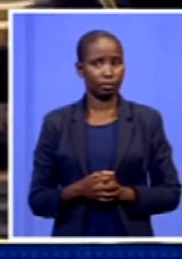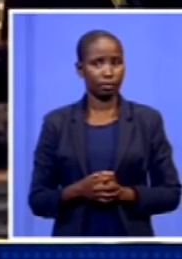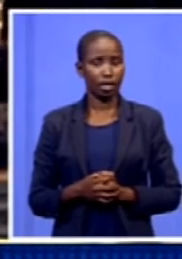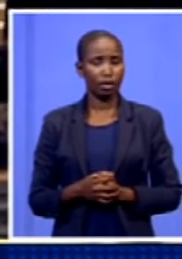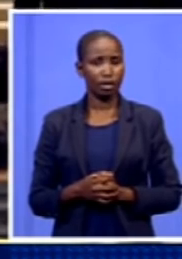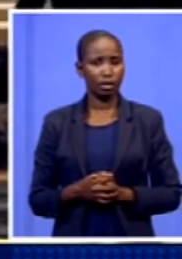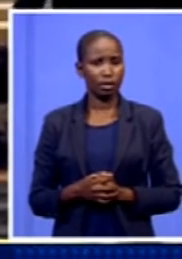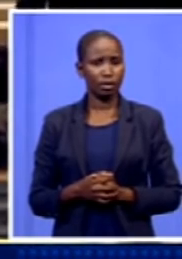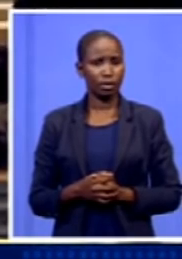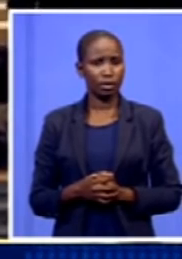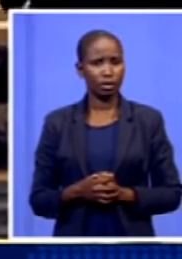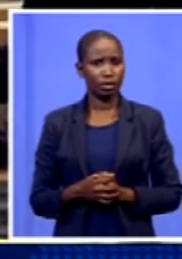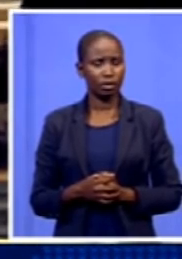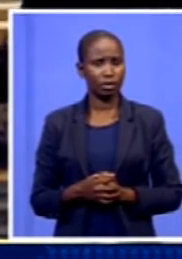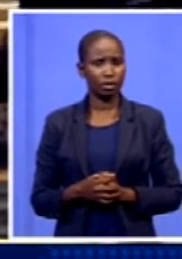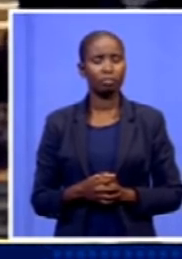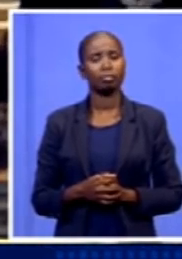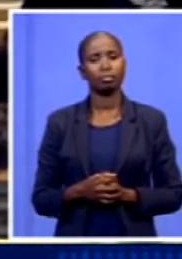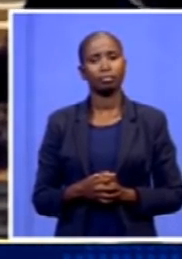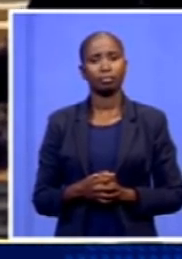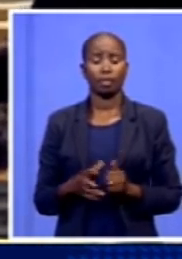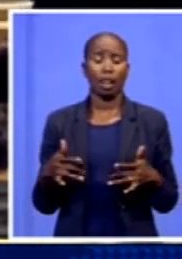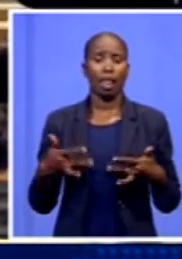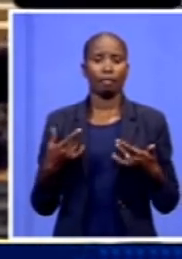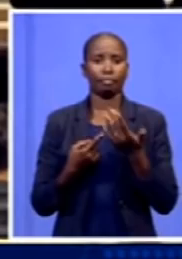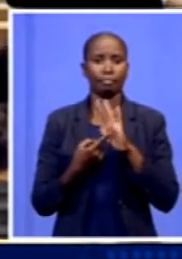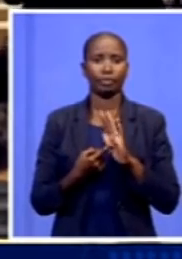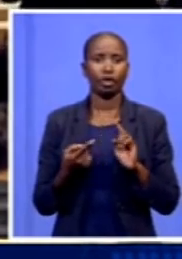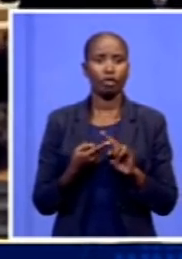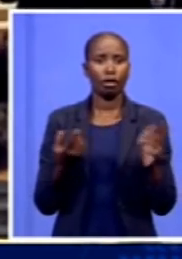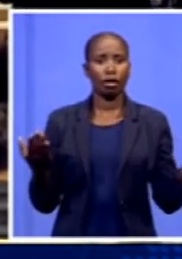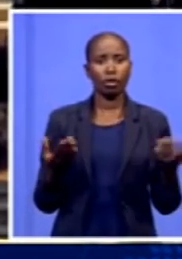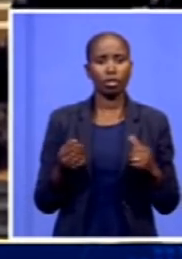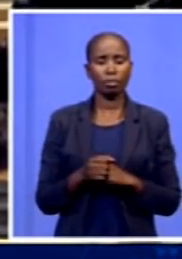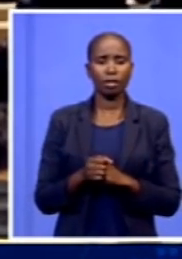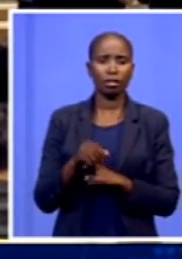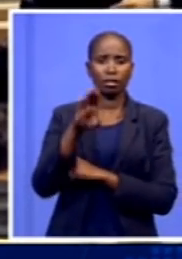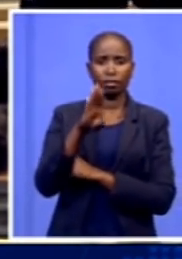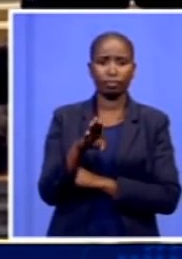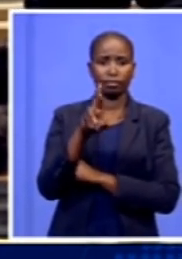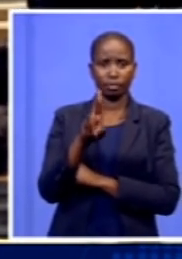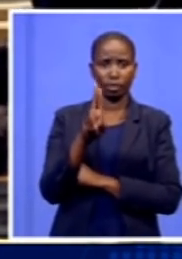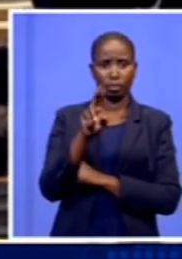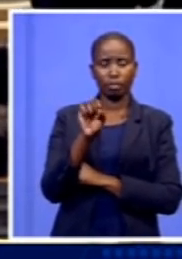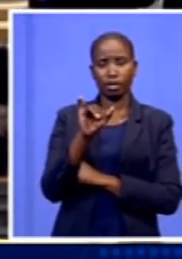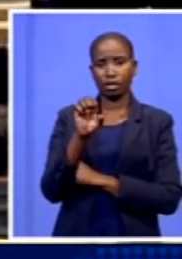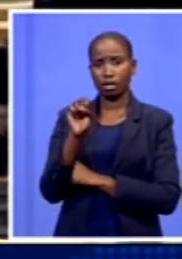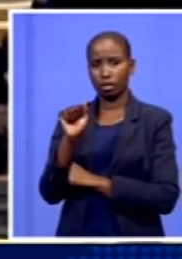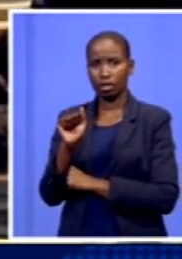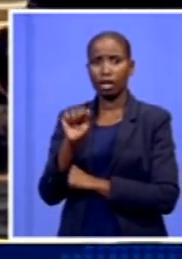Live visuals from Brussels. It is part of the EU-AU summit. This announcement, as we've